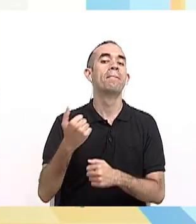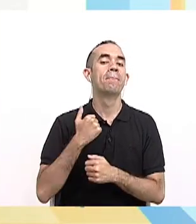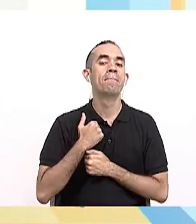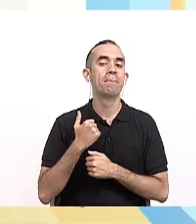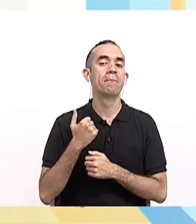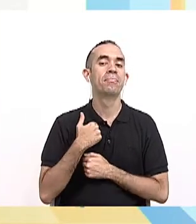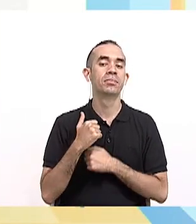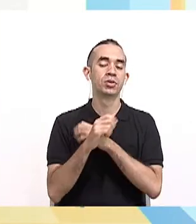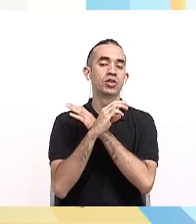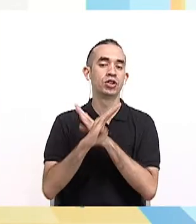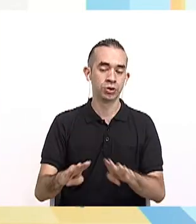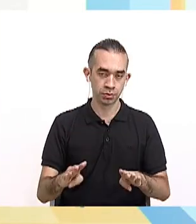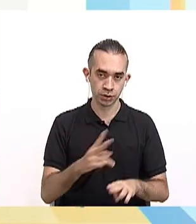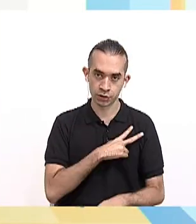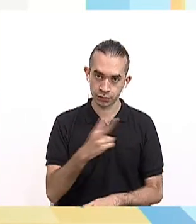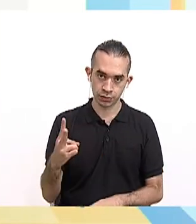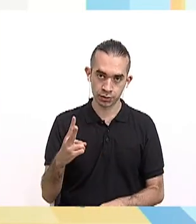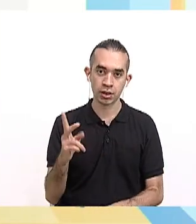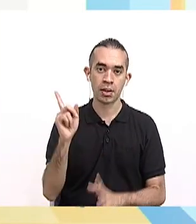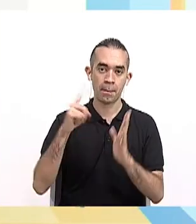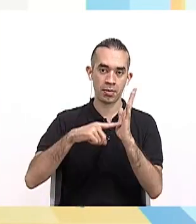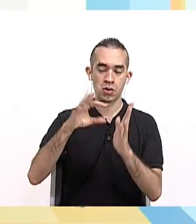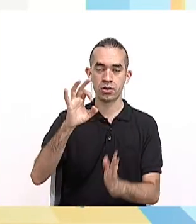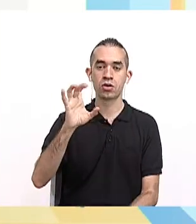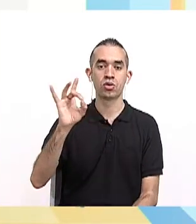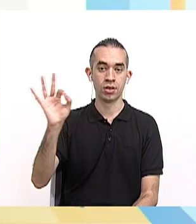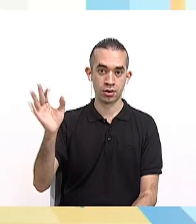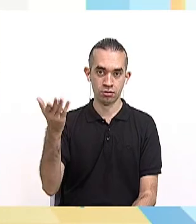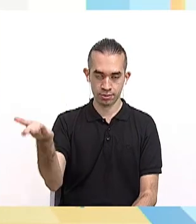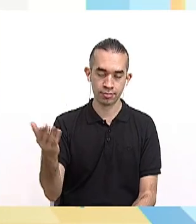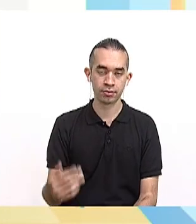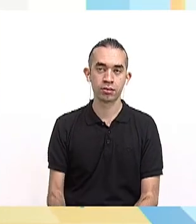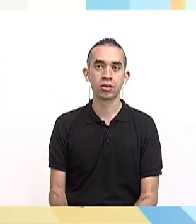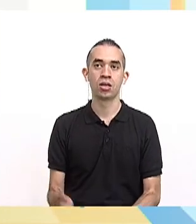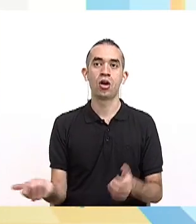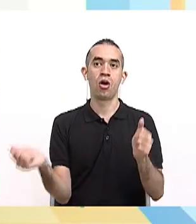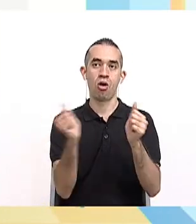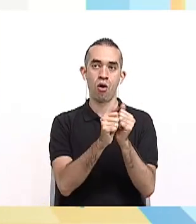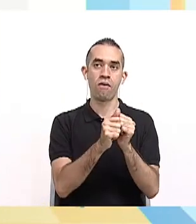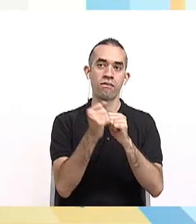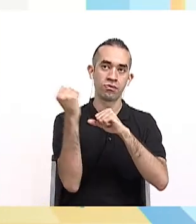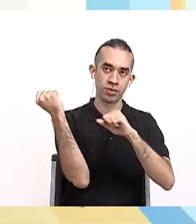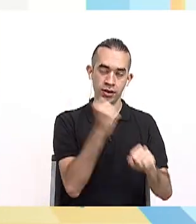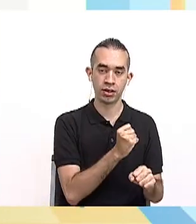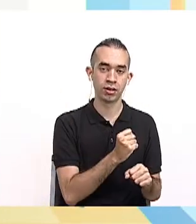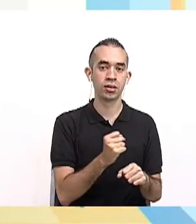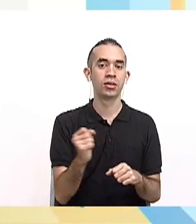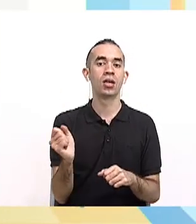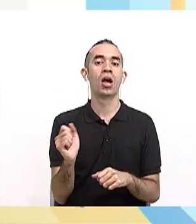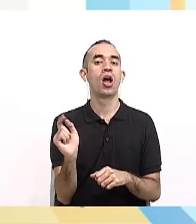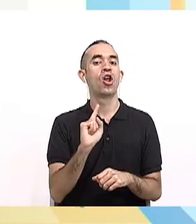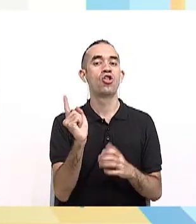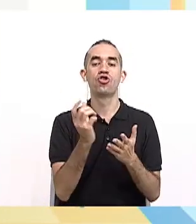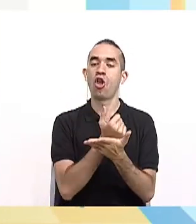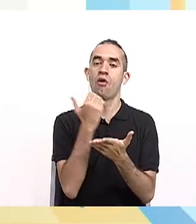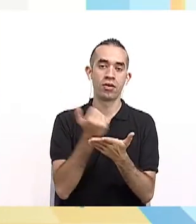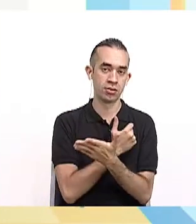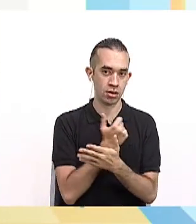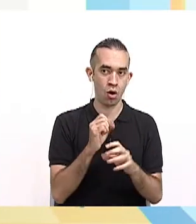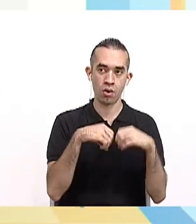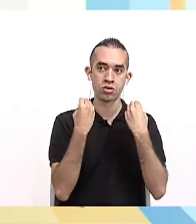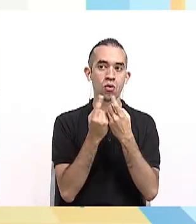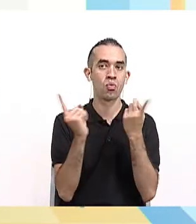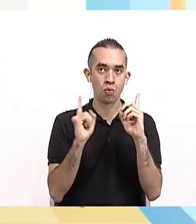Corps volunteer and the co-founder of the nonprofit organization Bricks to Bread. Is this a fact or is this